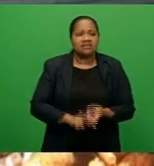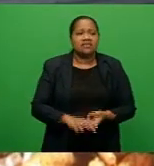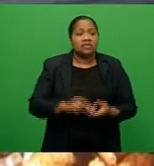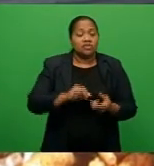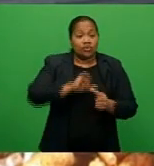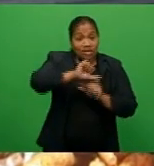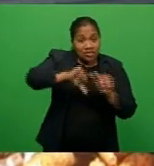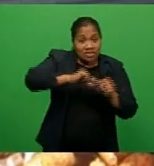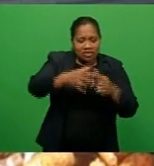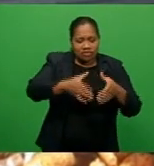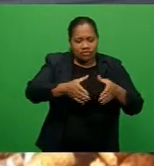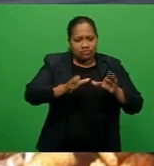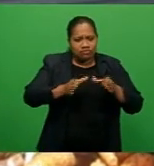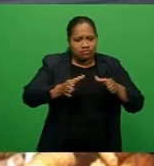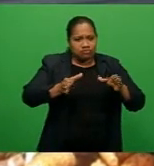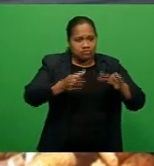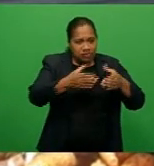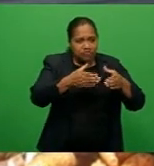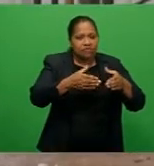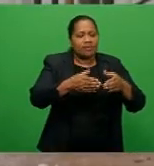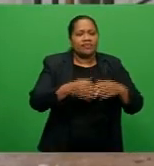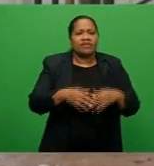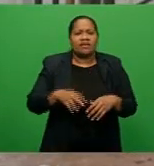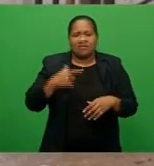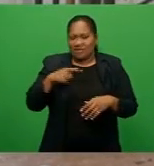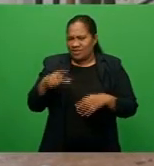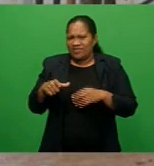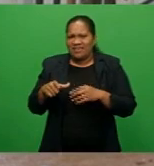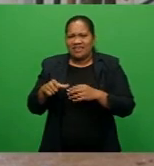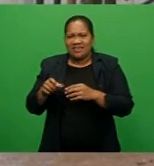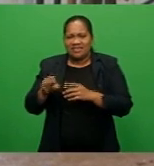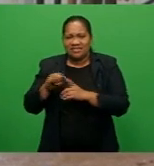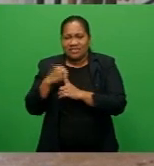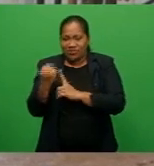association was formed on the basis of the current economic situation, and